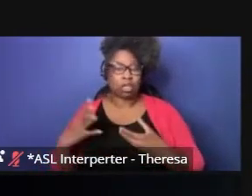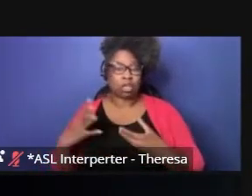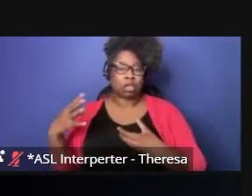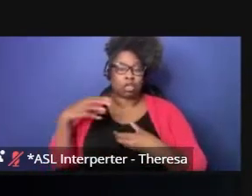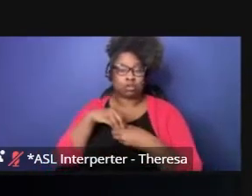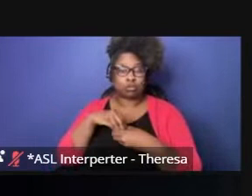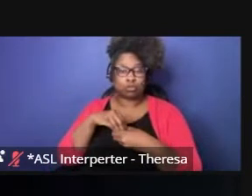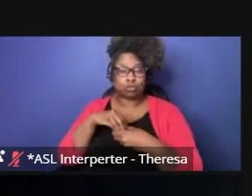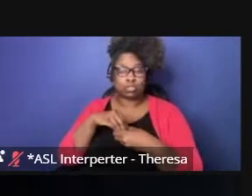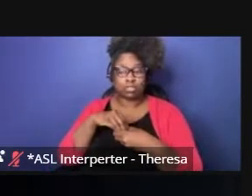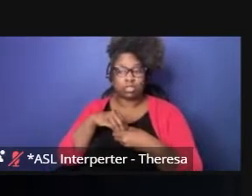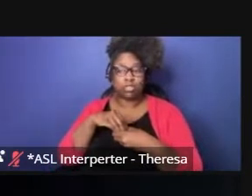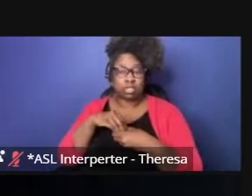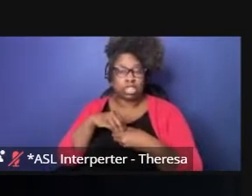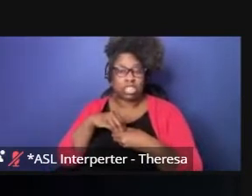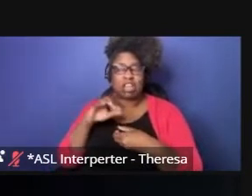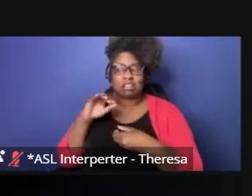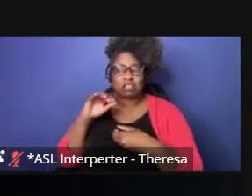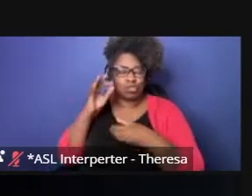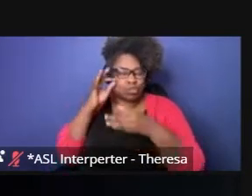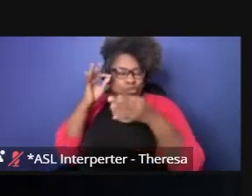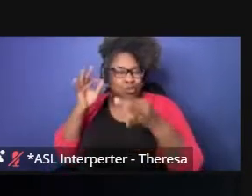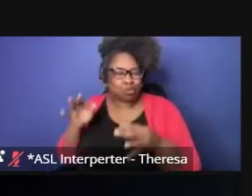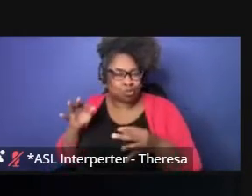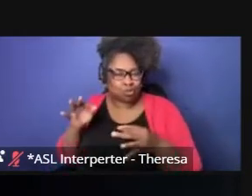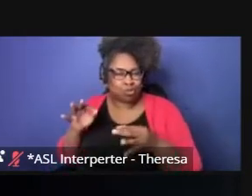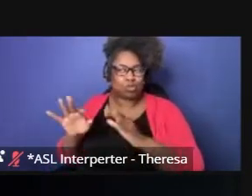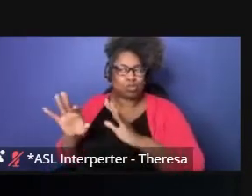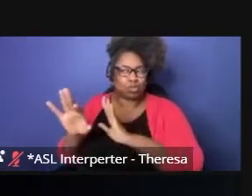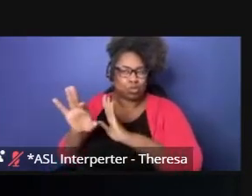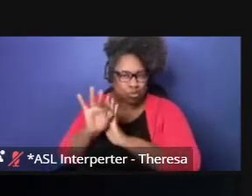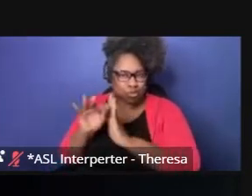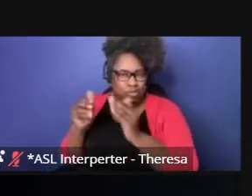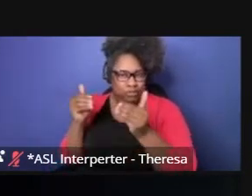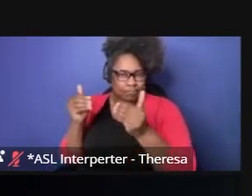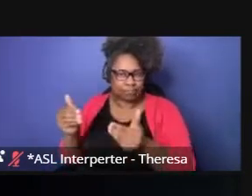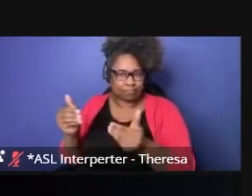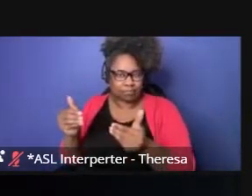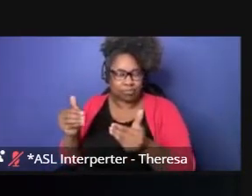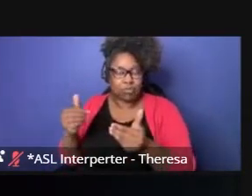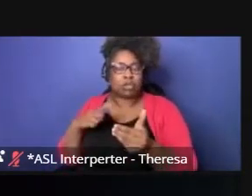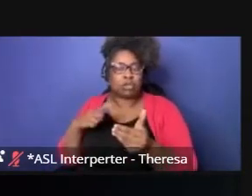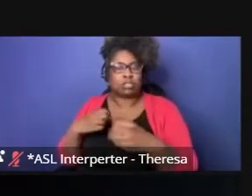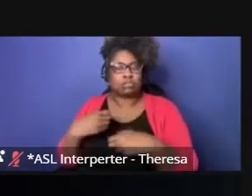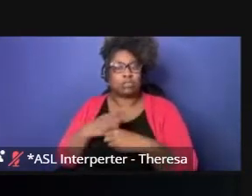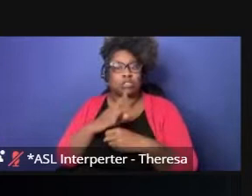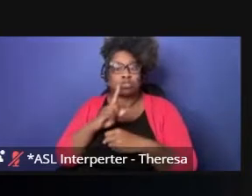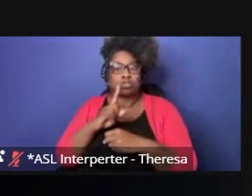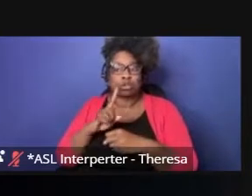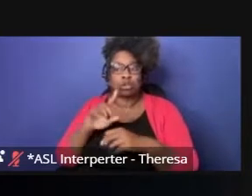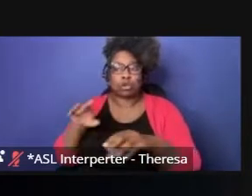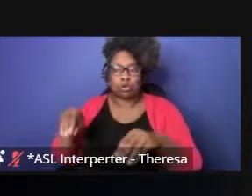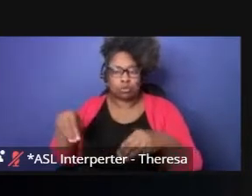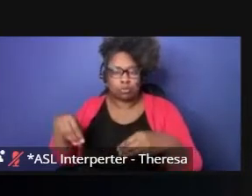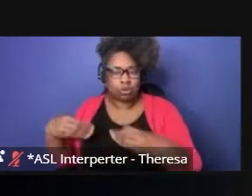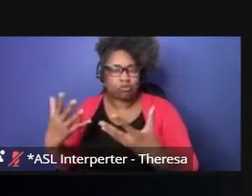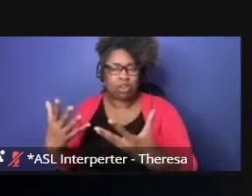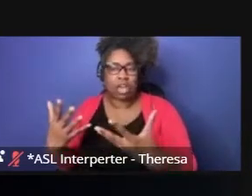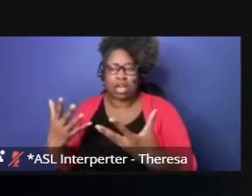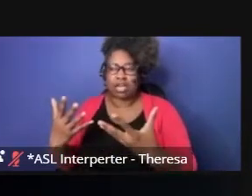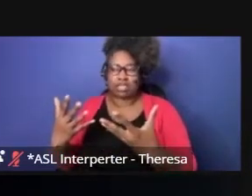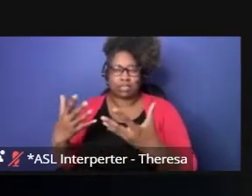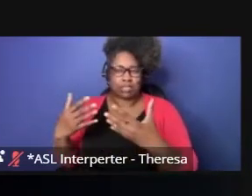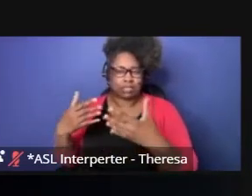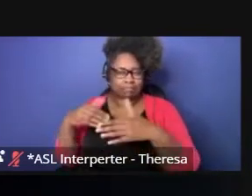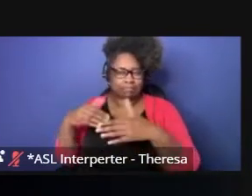a deliberate choice. It's a choice that we make. We have to make sure that we're providing those mirrors and those windows all the time so that